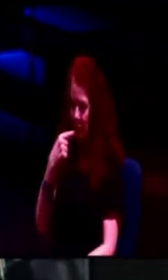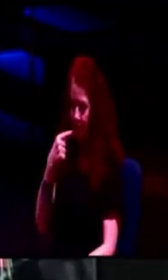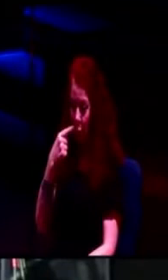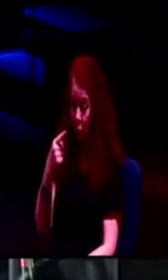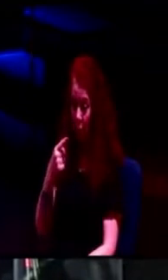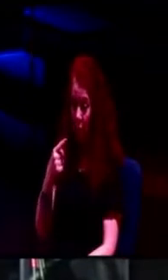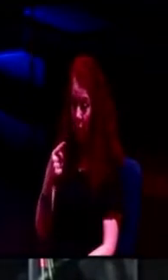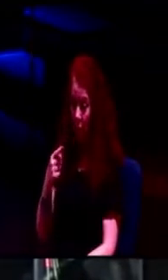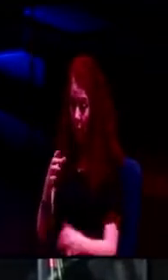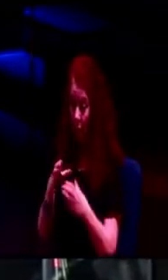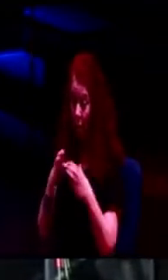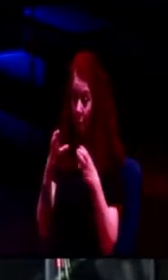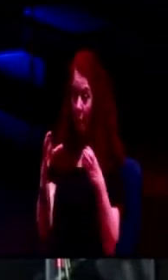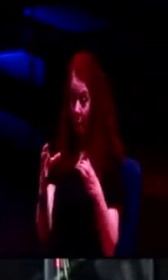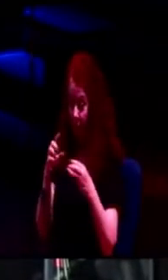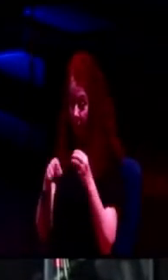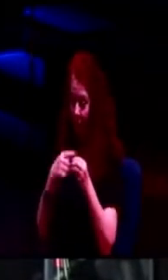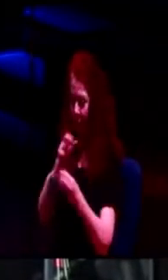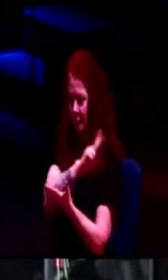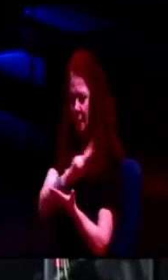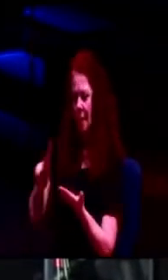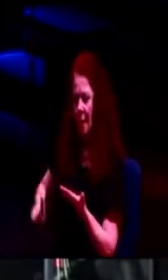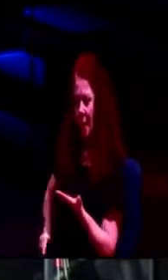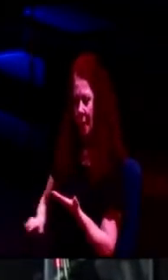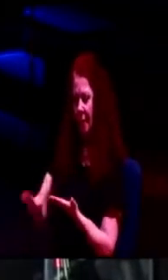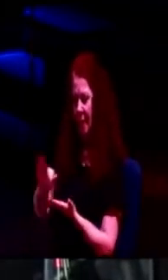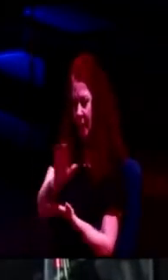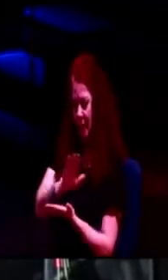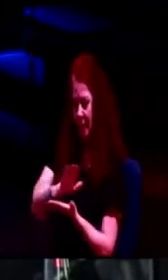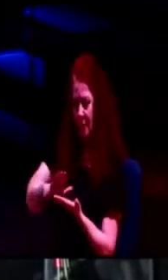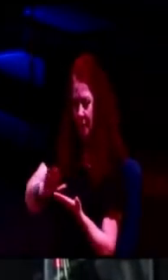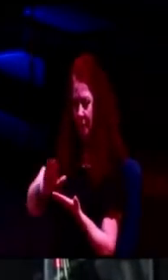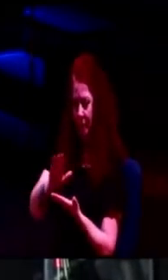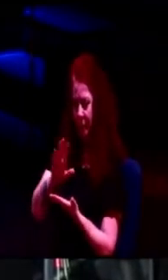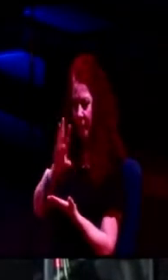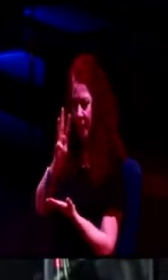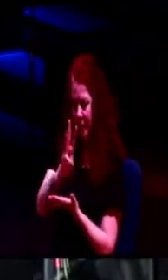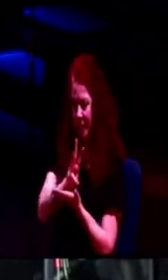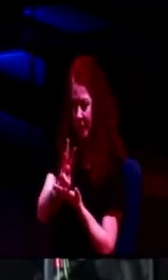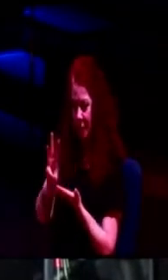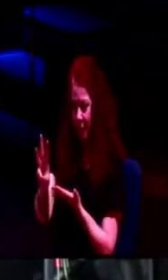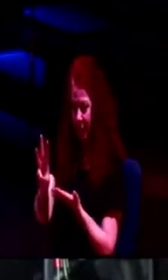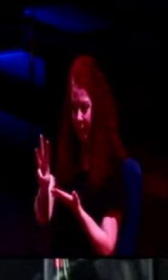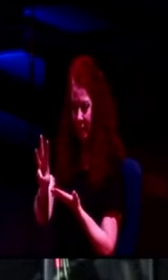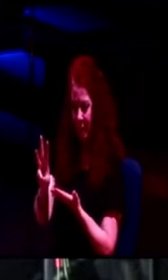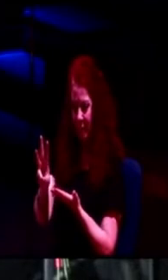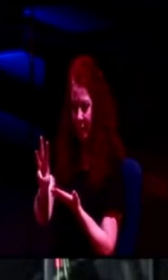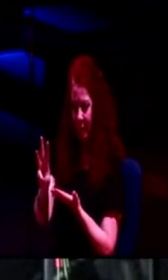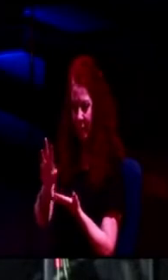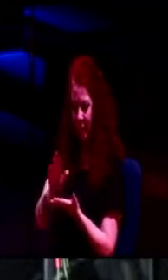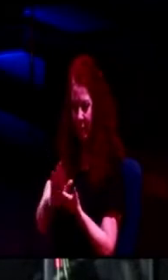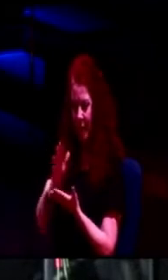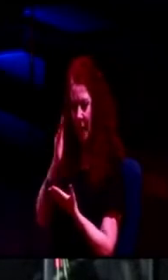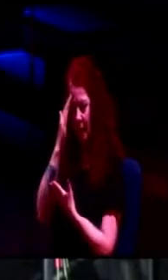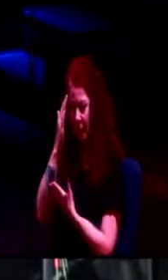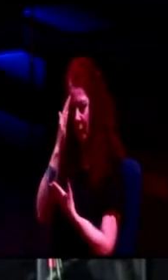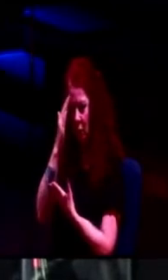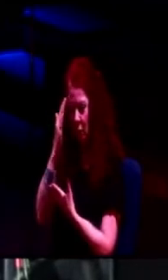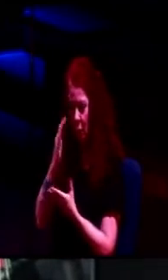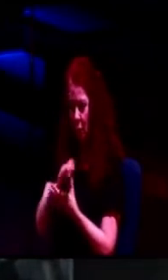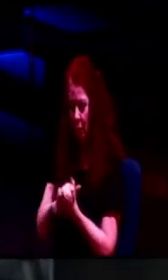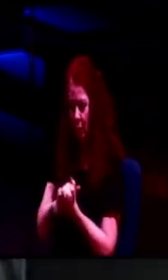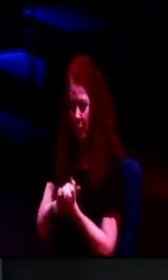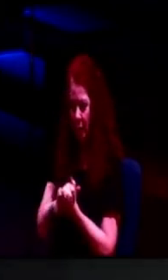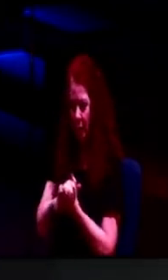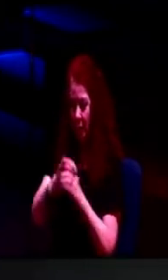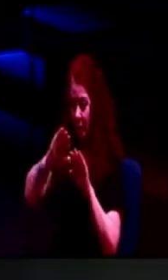a lot about the kingdom. He spent that 6 weeks, this last, he knew that he was going to be departing, and he